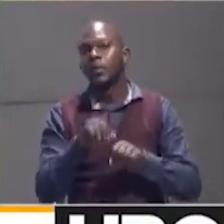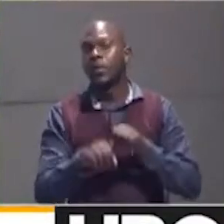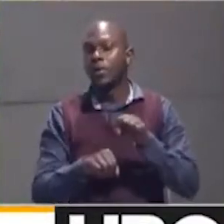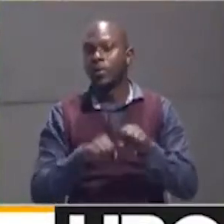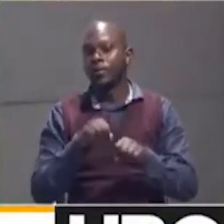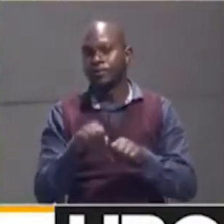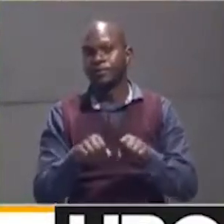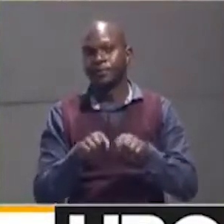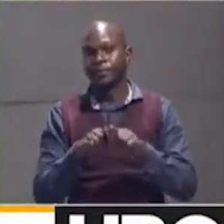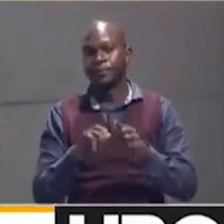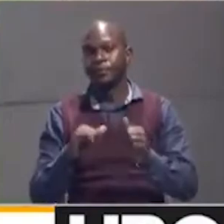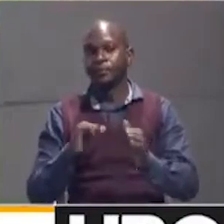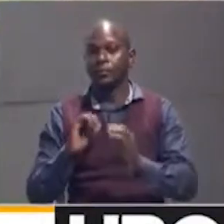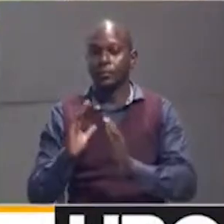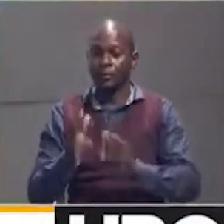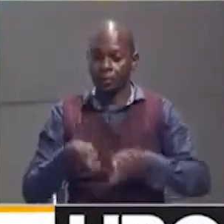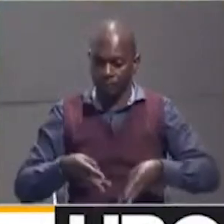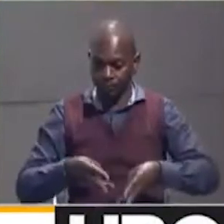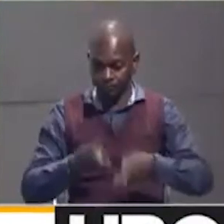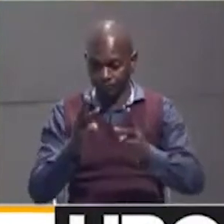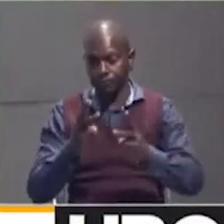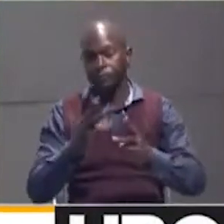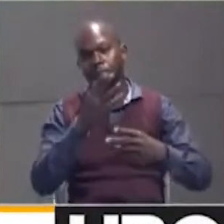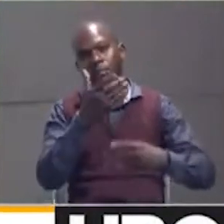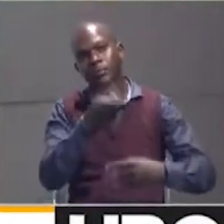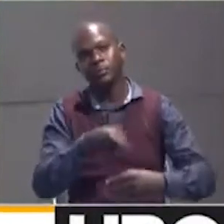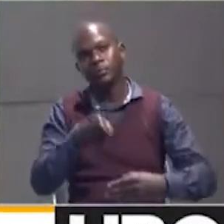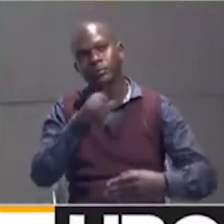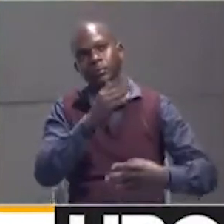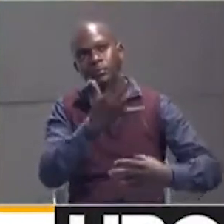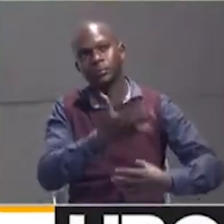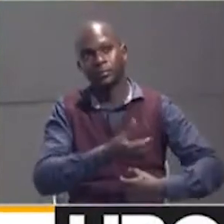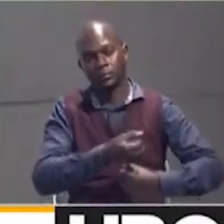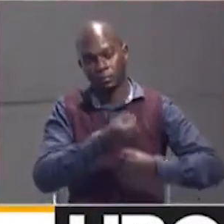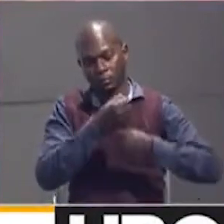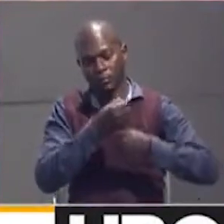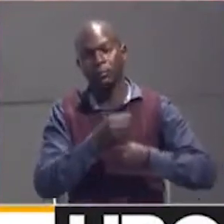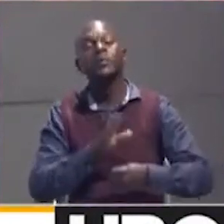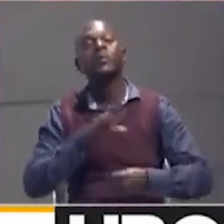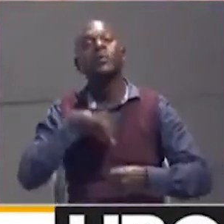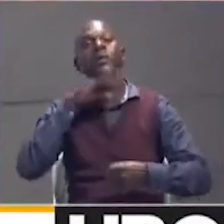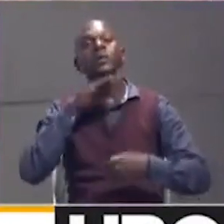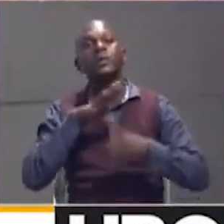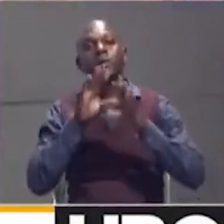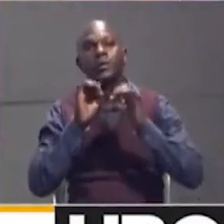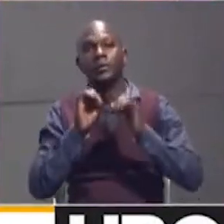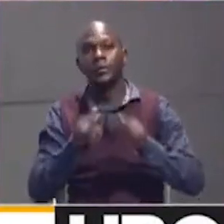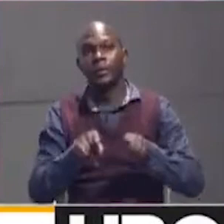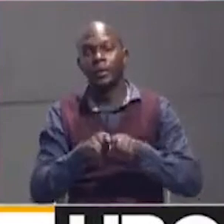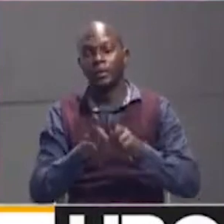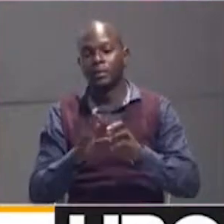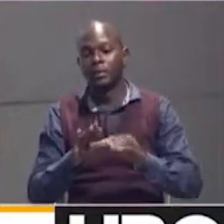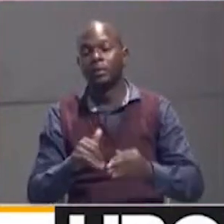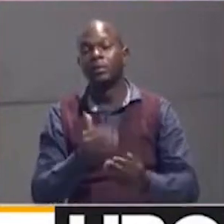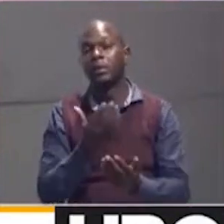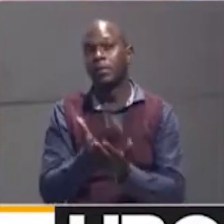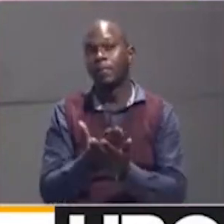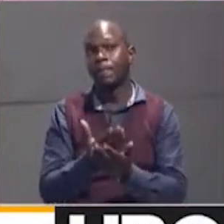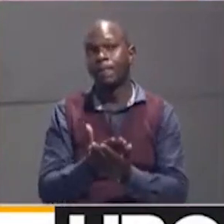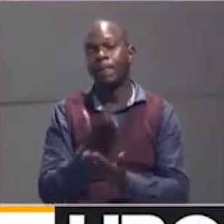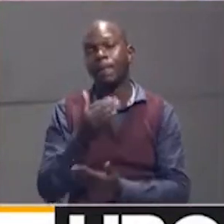an upward trajectory in the education budget, government funding remains inadequate to meet the demands of producing